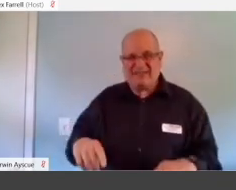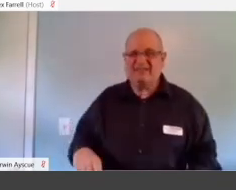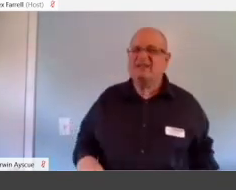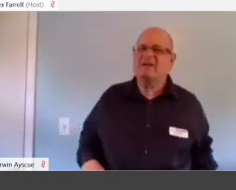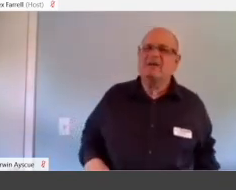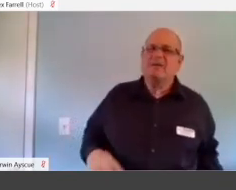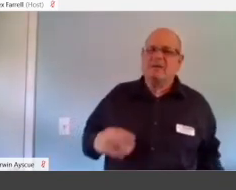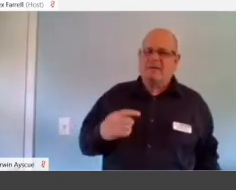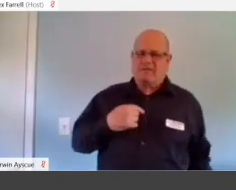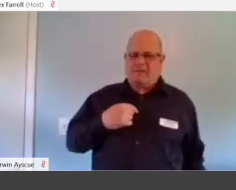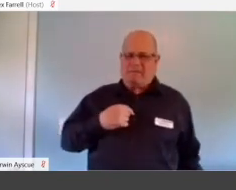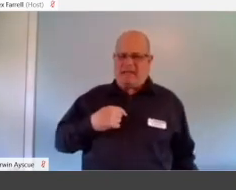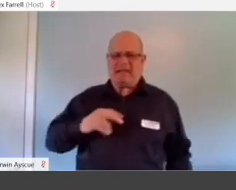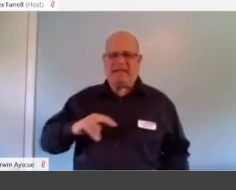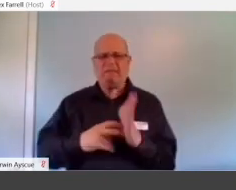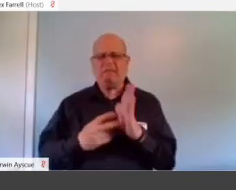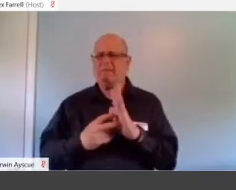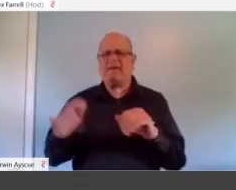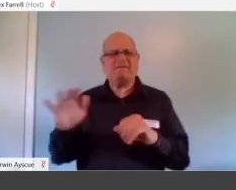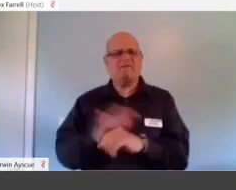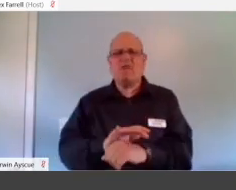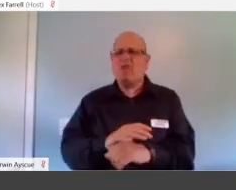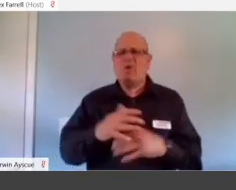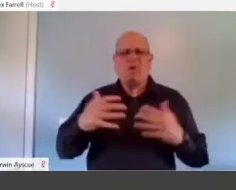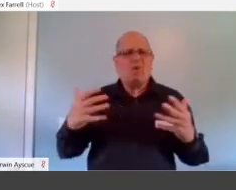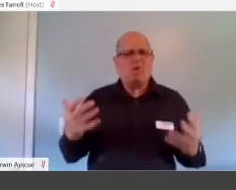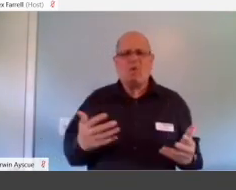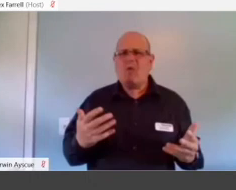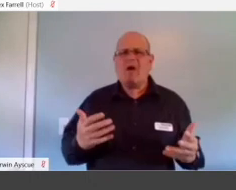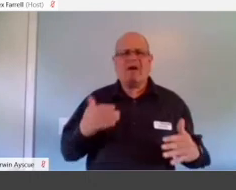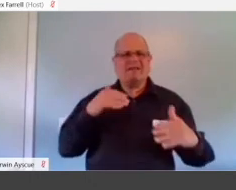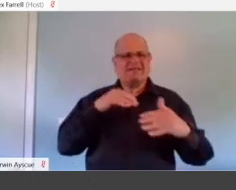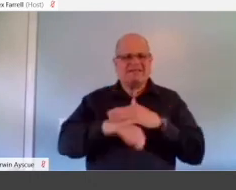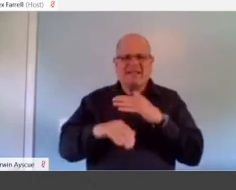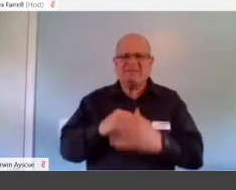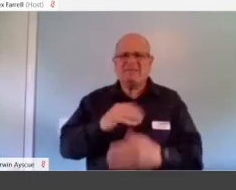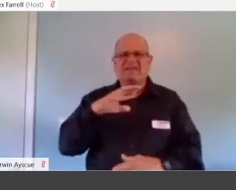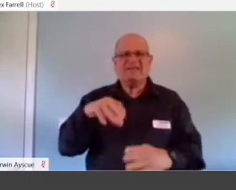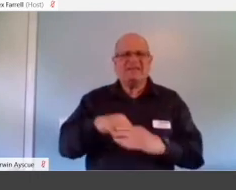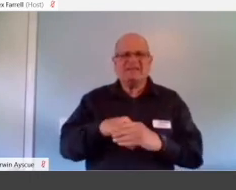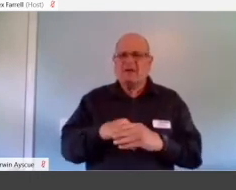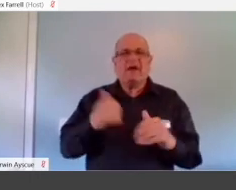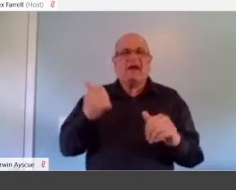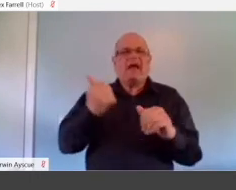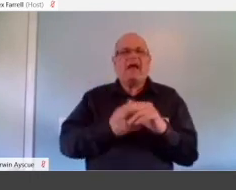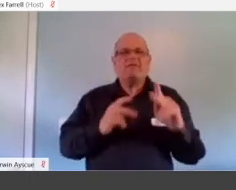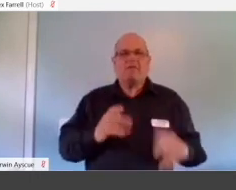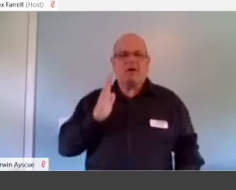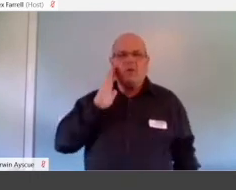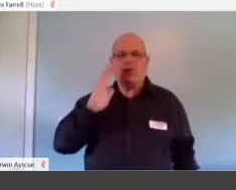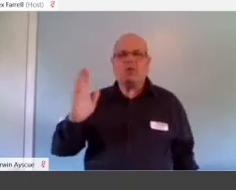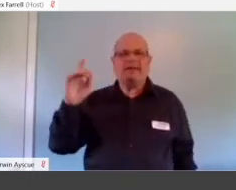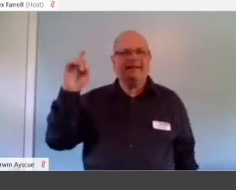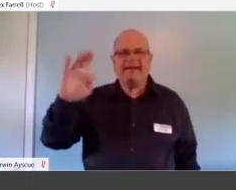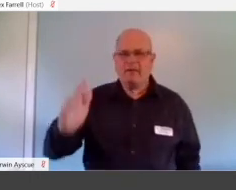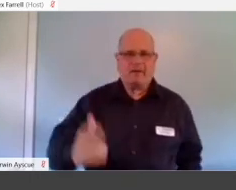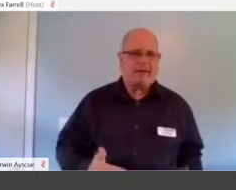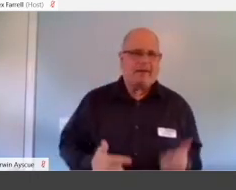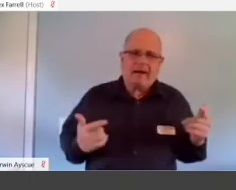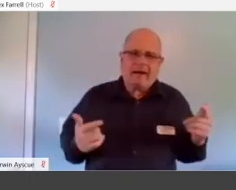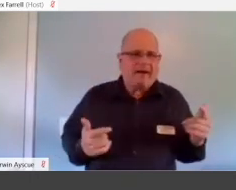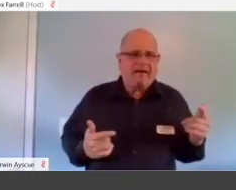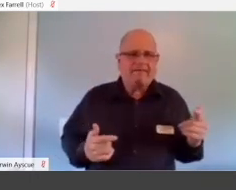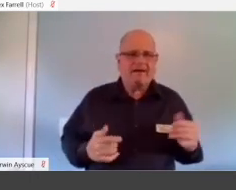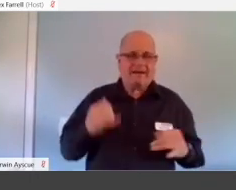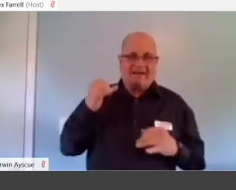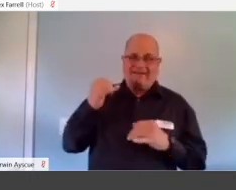to me to think about in terms of accessibility, inclusivity over the years, everyone's going to need it at some point. And the last 3 months have really proven